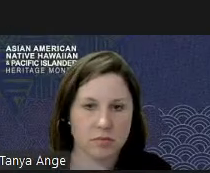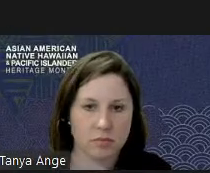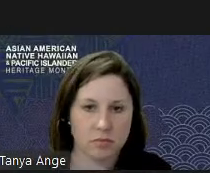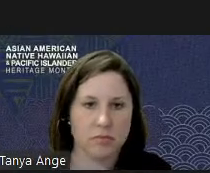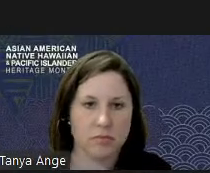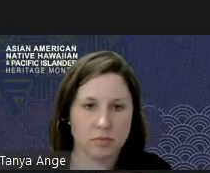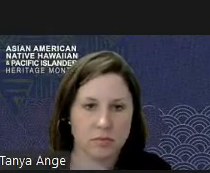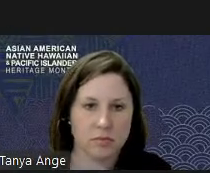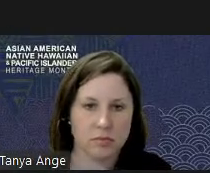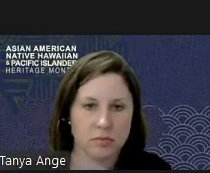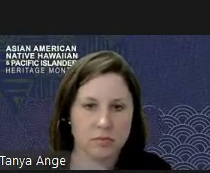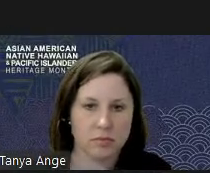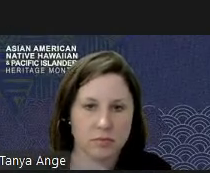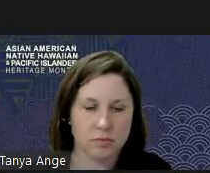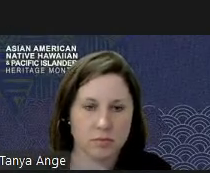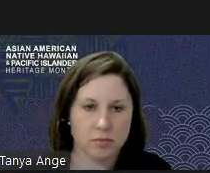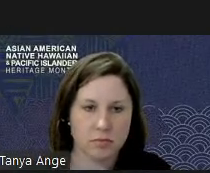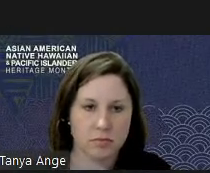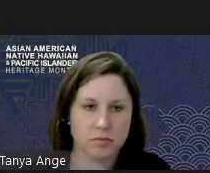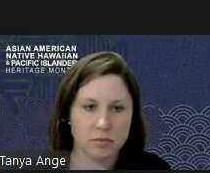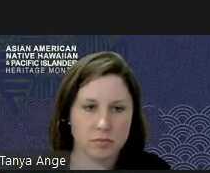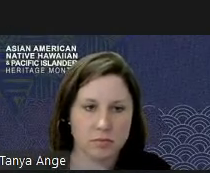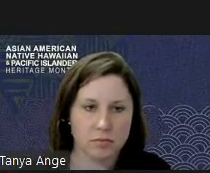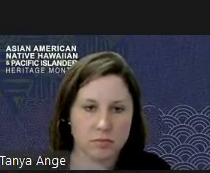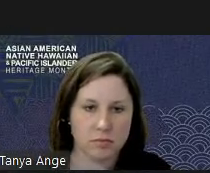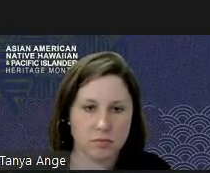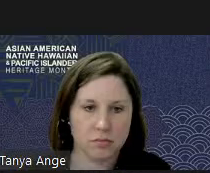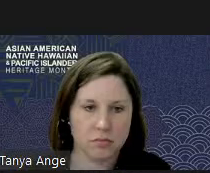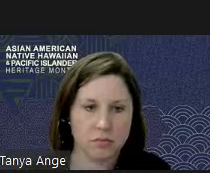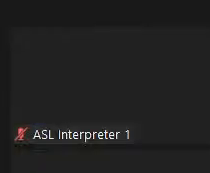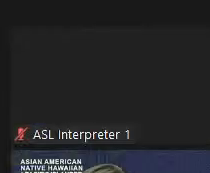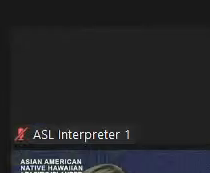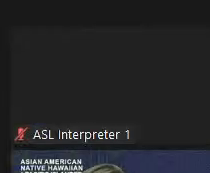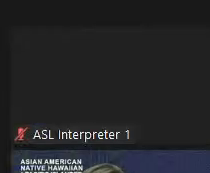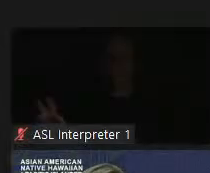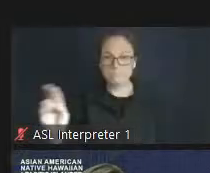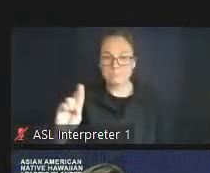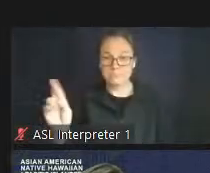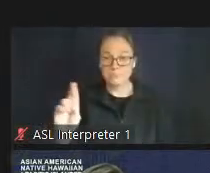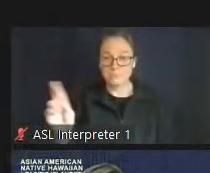Commissioner Rogers, Commissioner Fye, Mr. Ross, are you back with us?